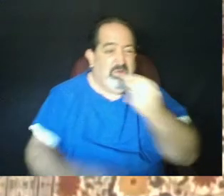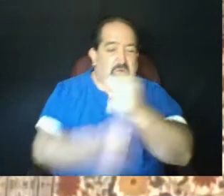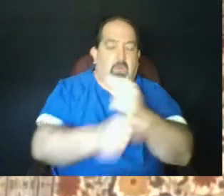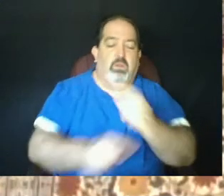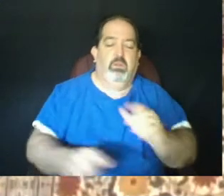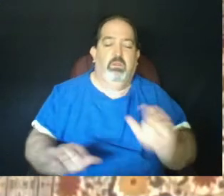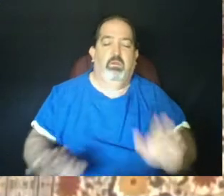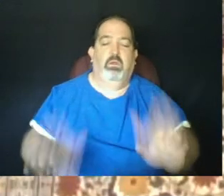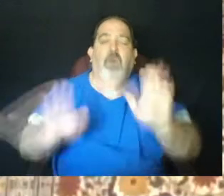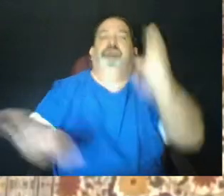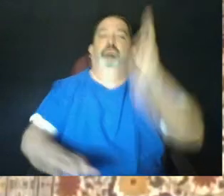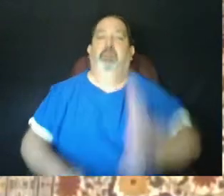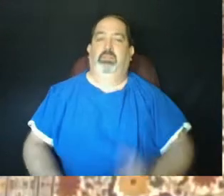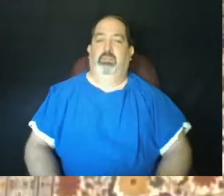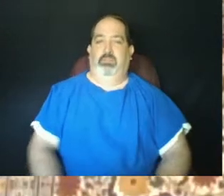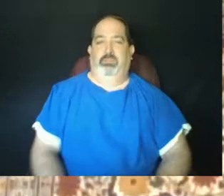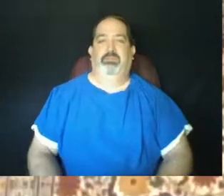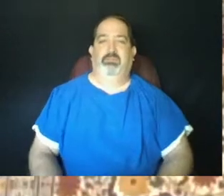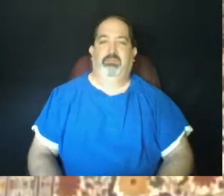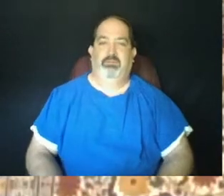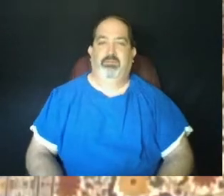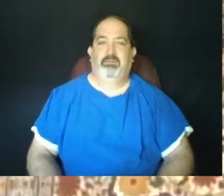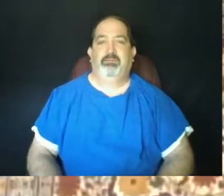would be awesome.